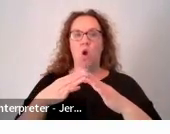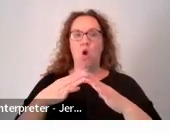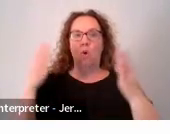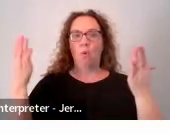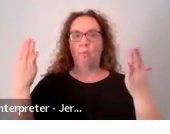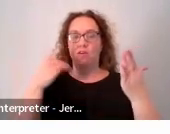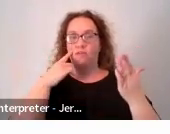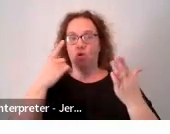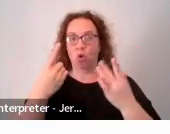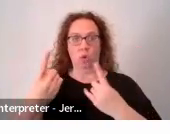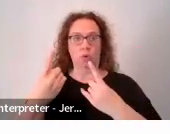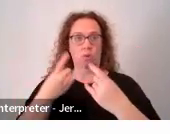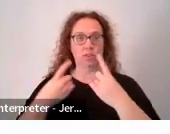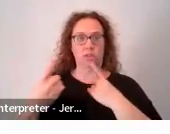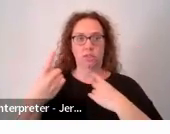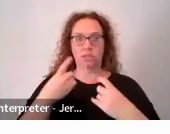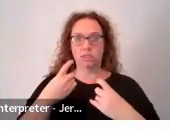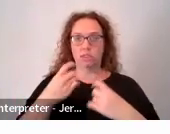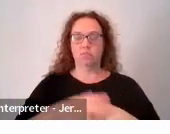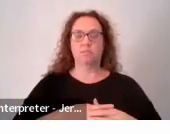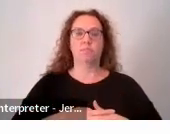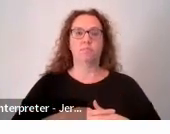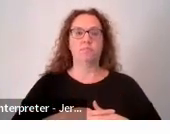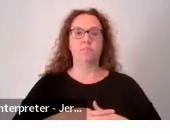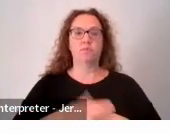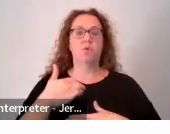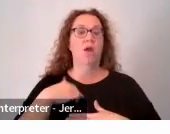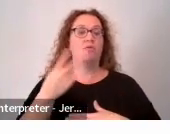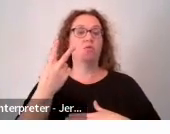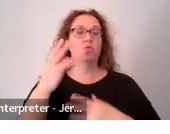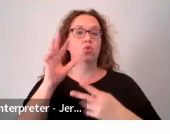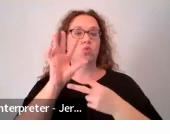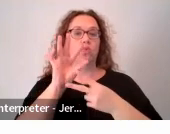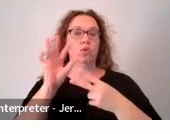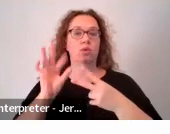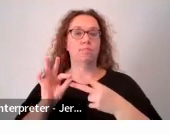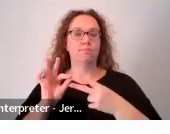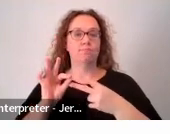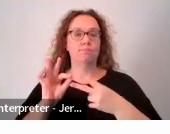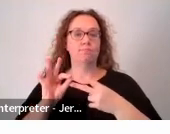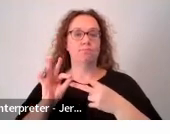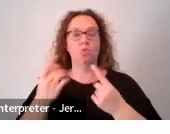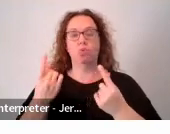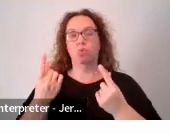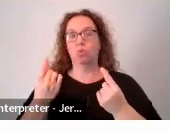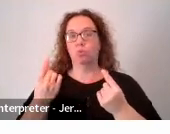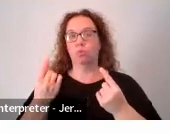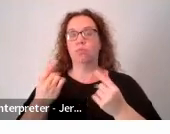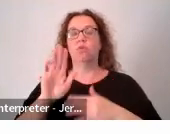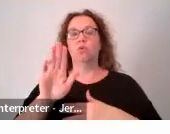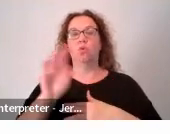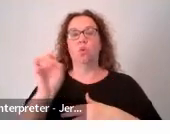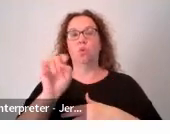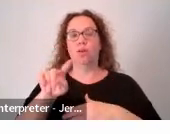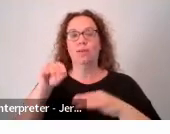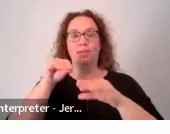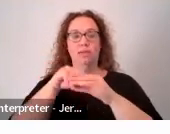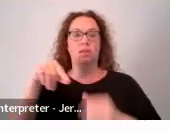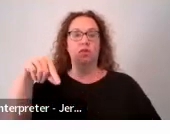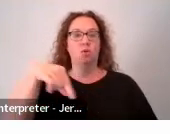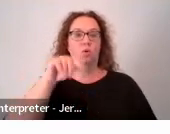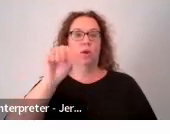to questions. You have two options. You can either add your question in the Q&A